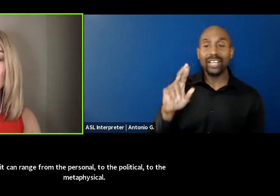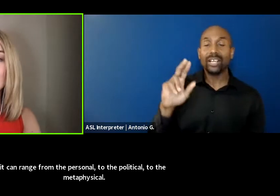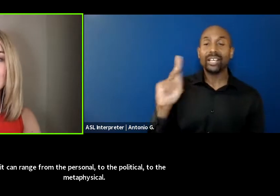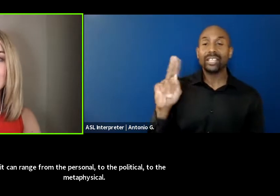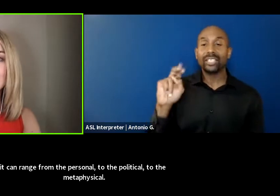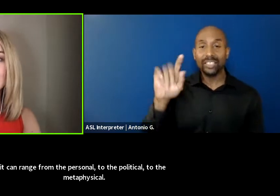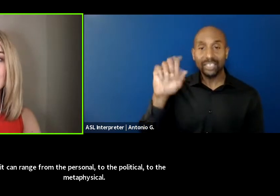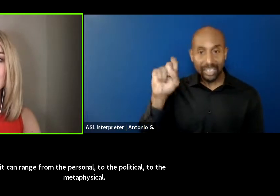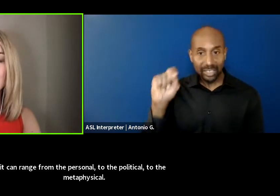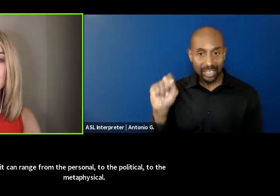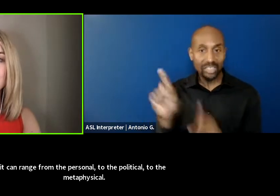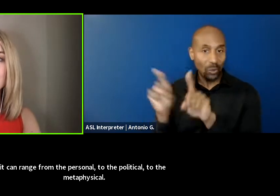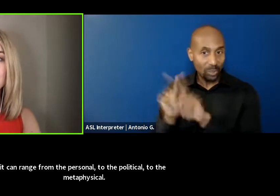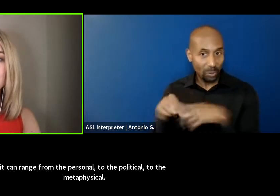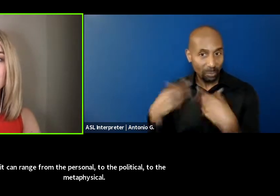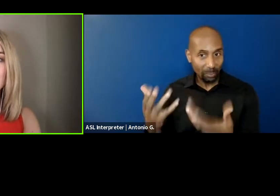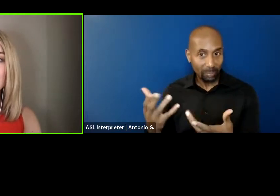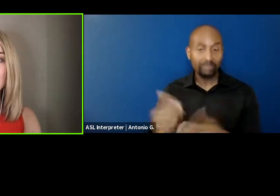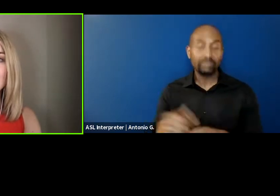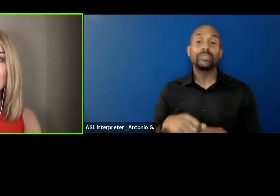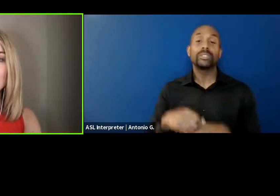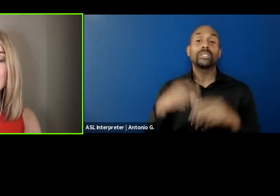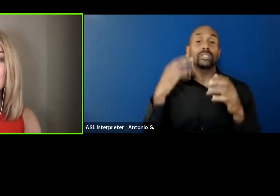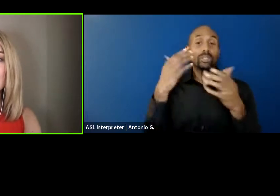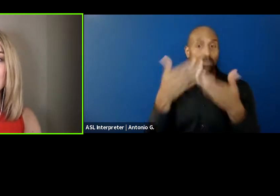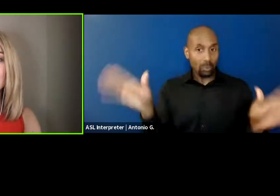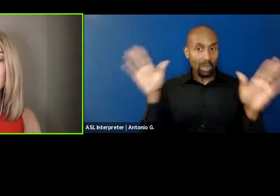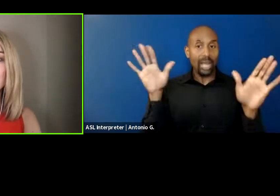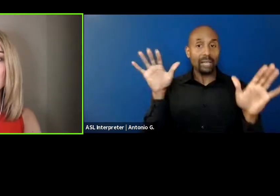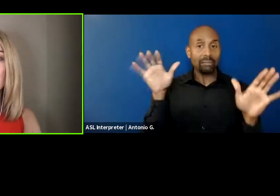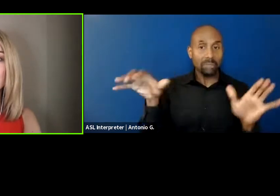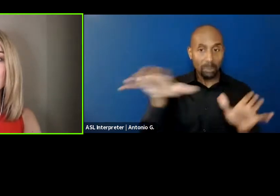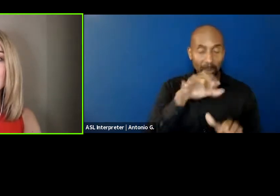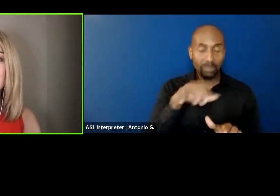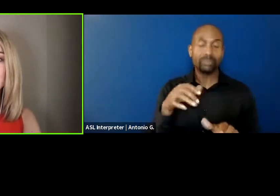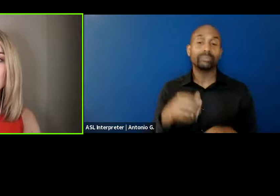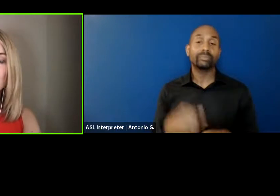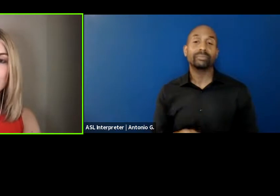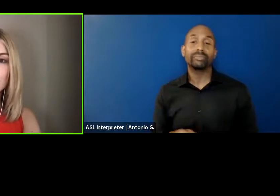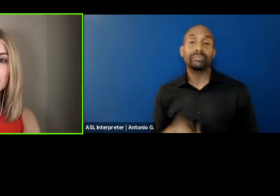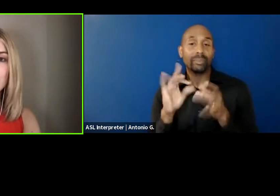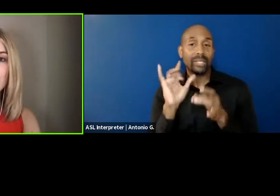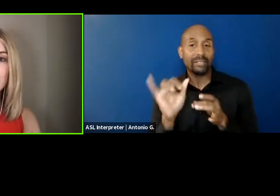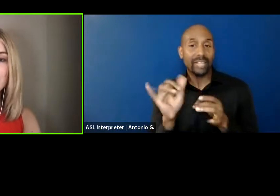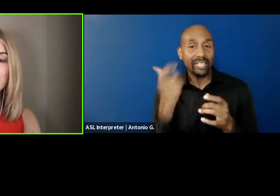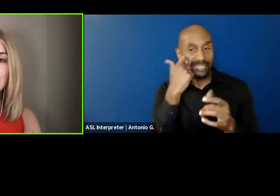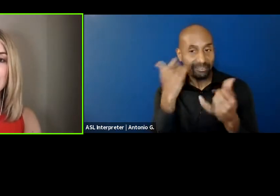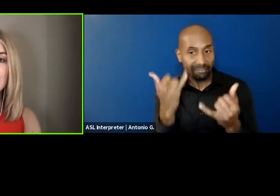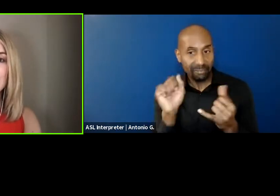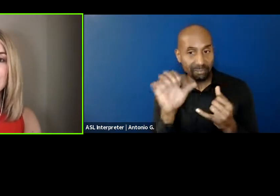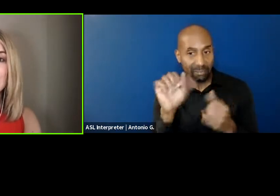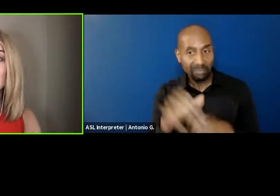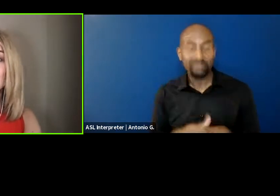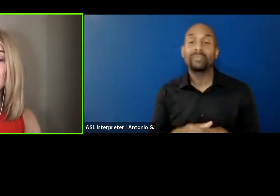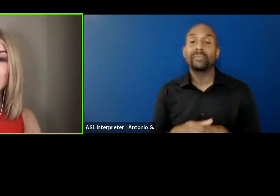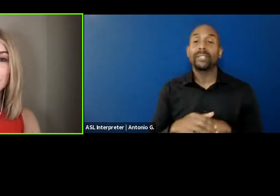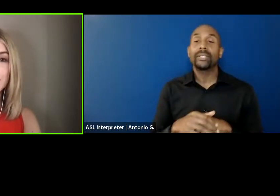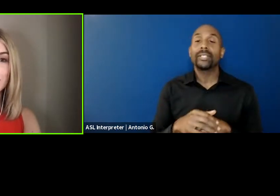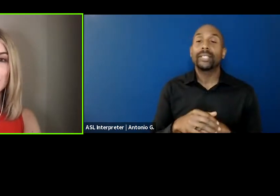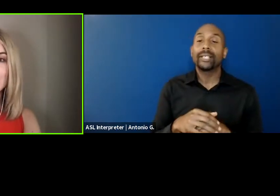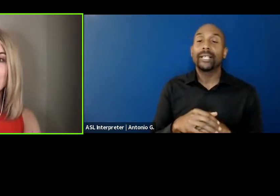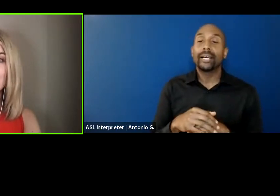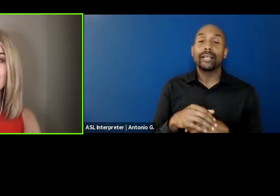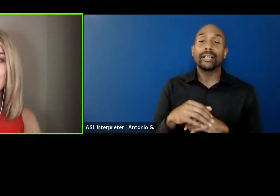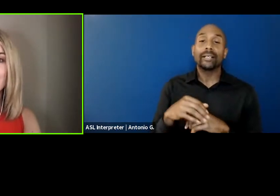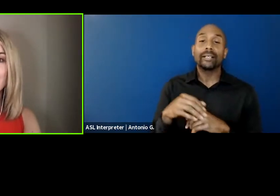his work widely and internationally, including, I'll just mention the Guangzhou Biennial earlier this month and Haus der Kunst